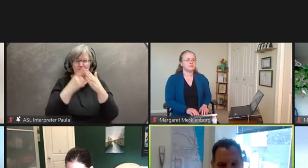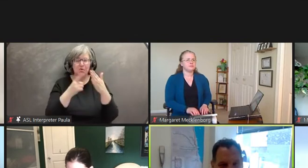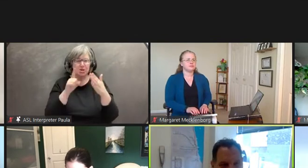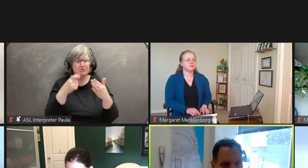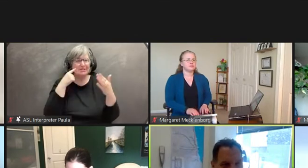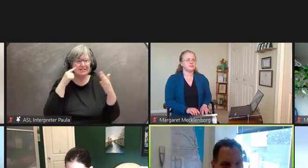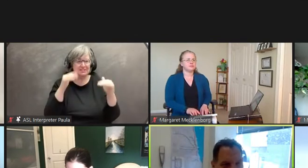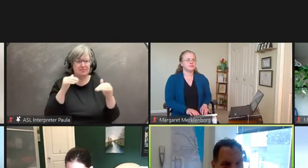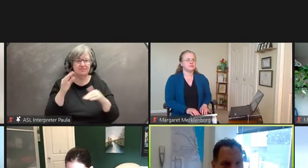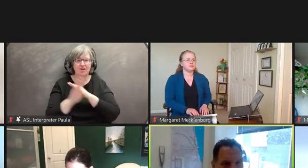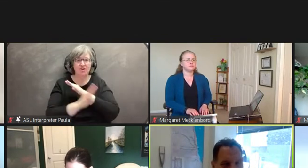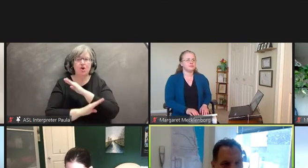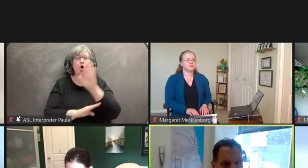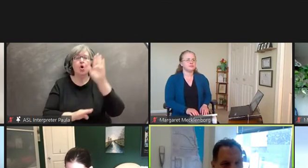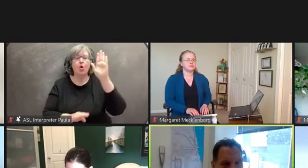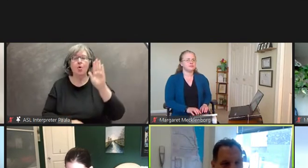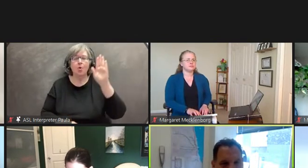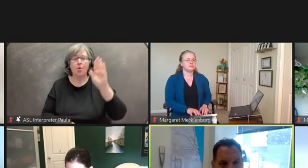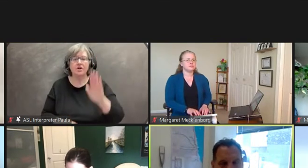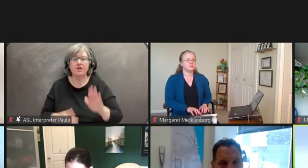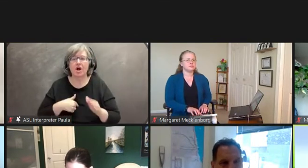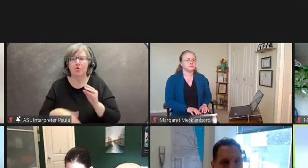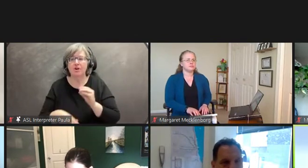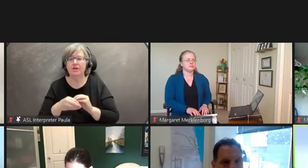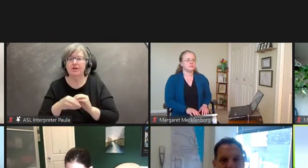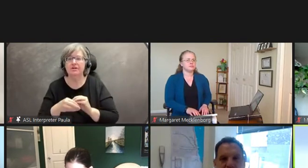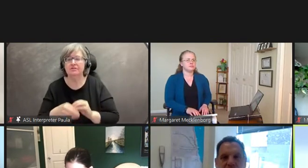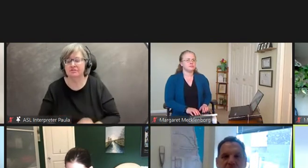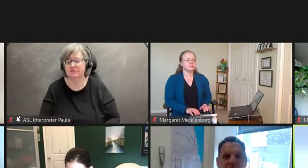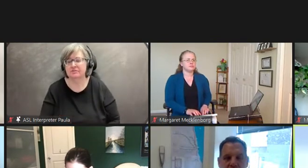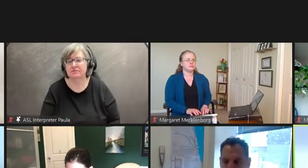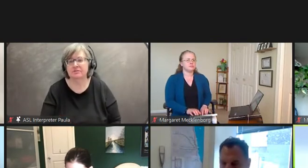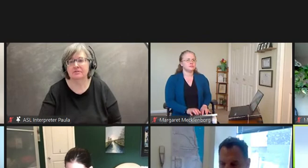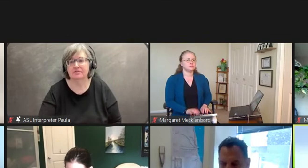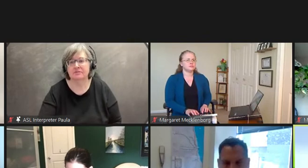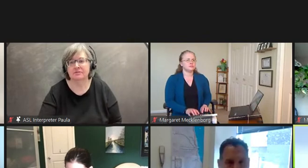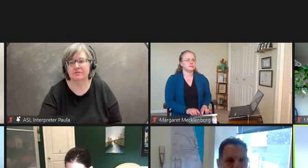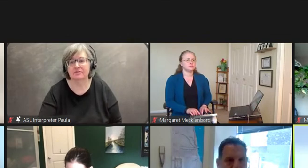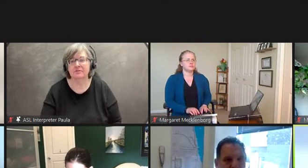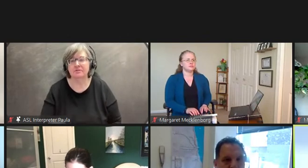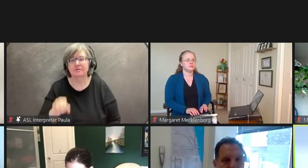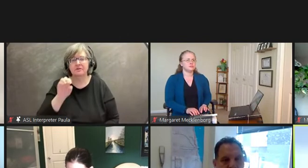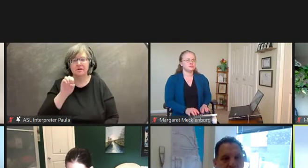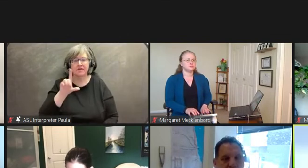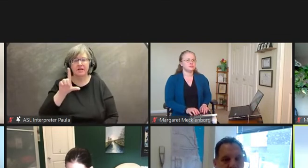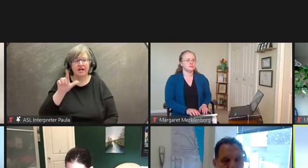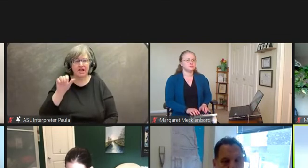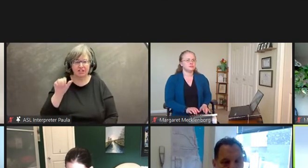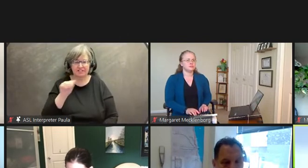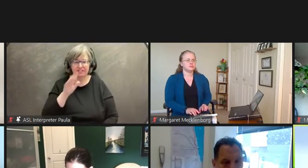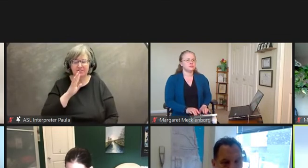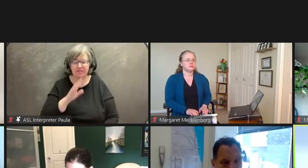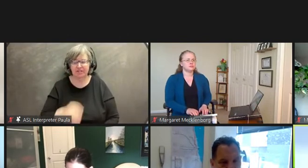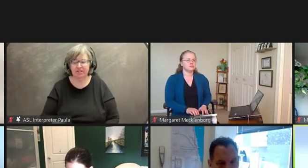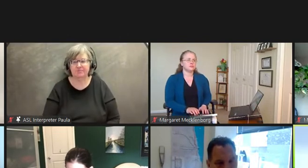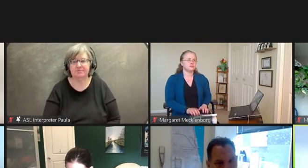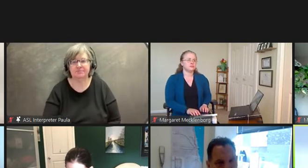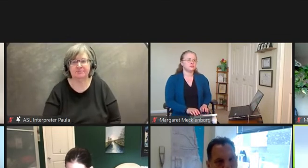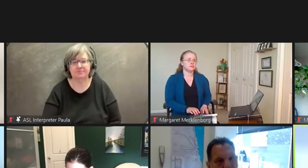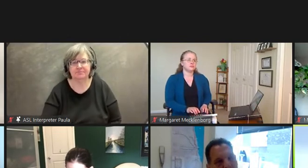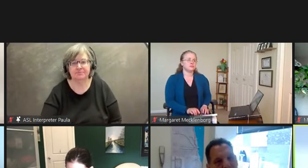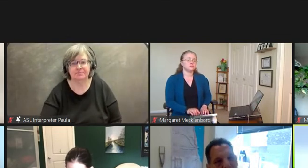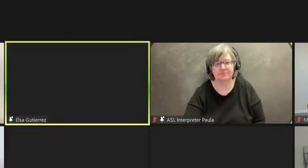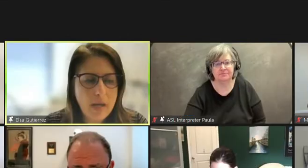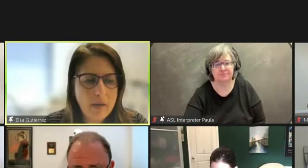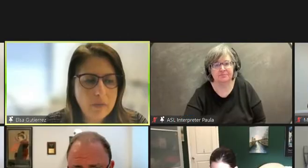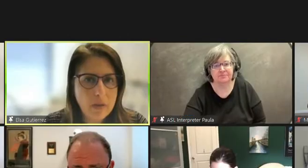you. Whitney, I just wanted to add, and Bill can confirm, this is Elsa speaking.